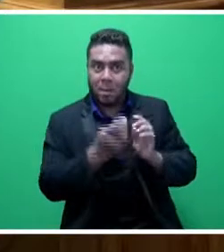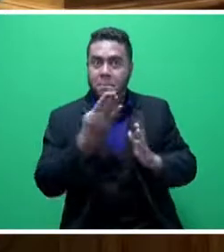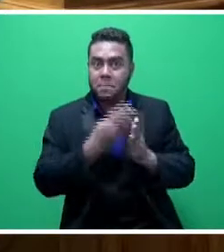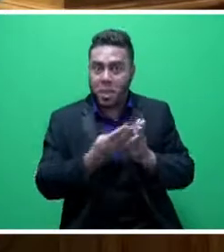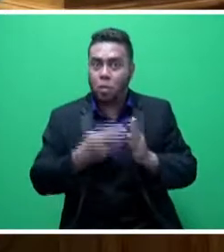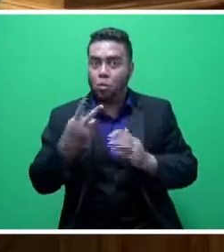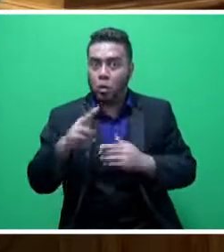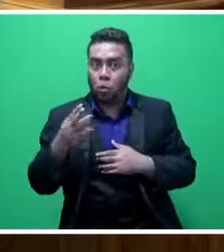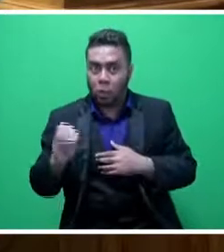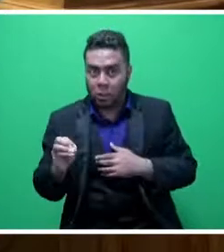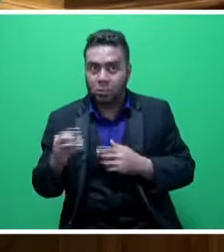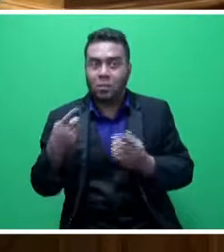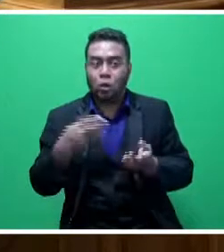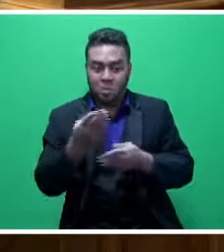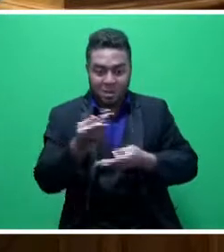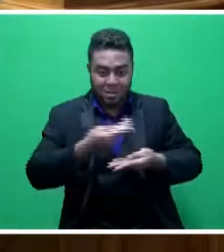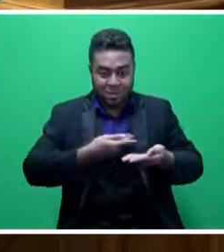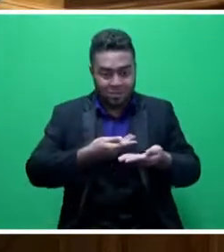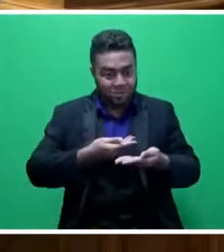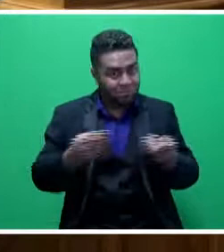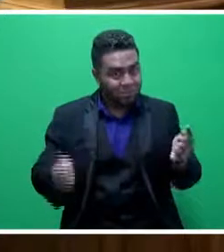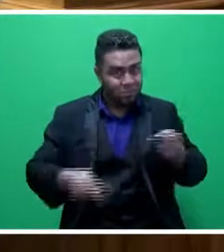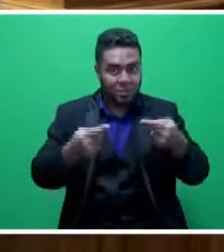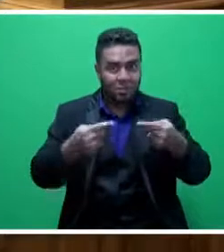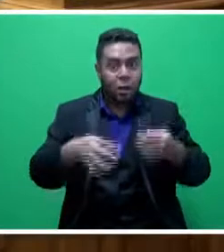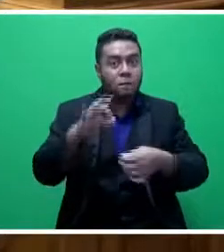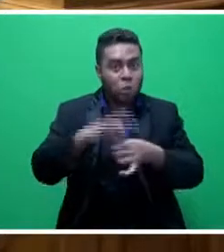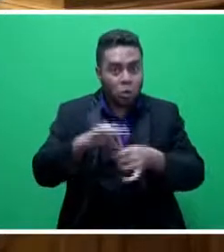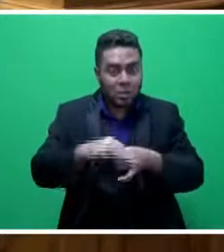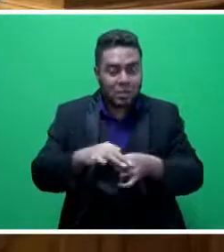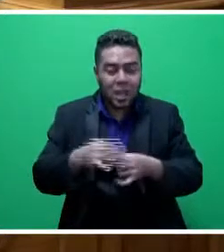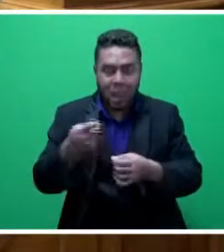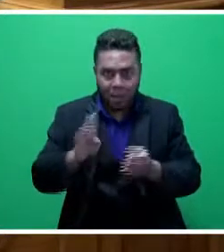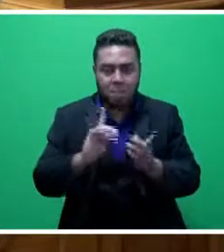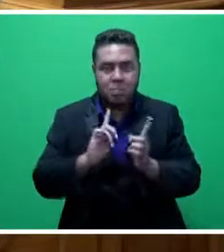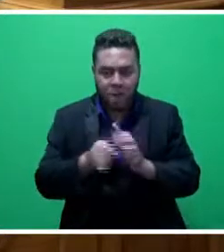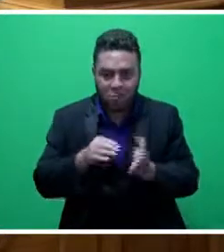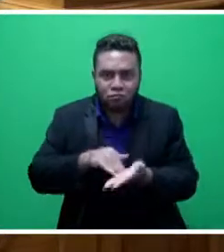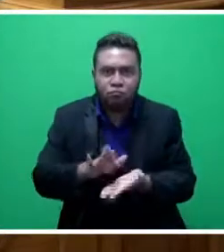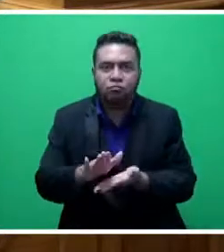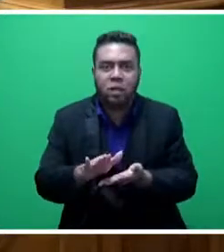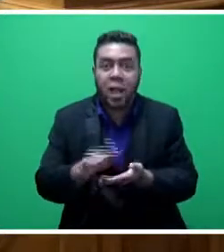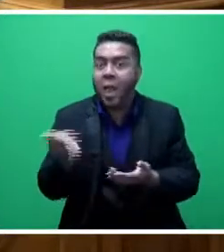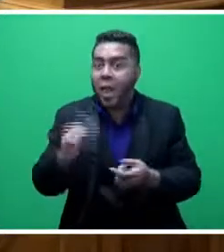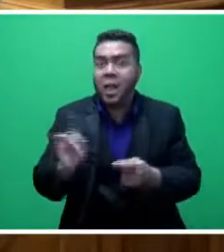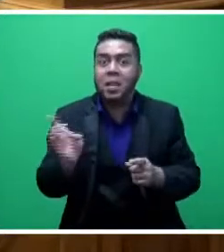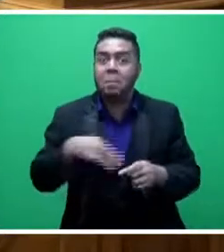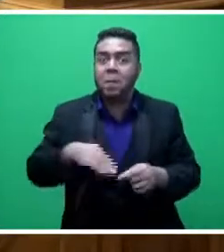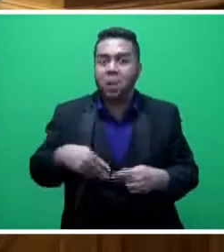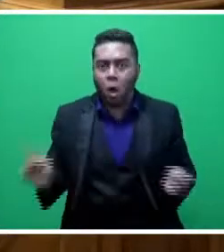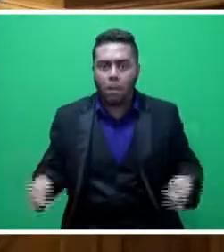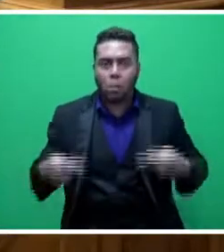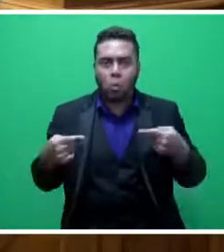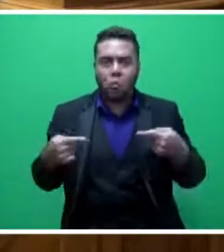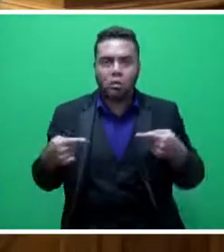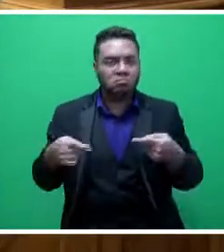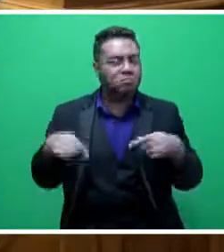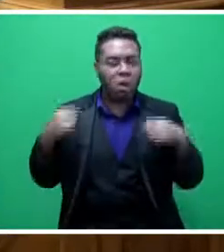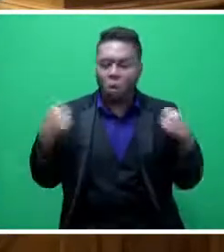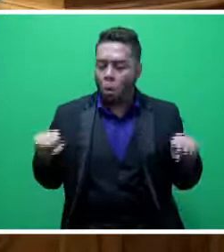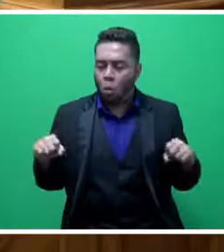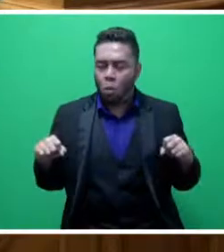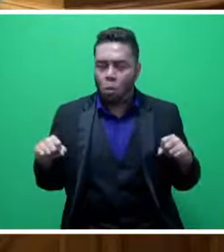2020 be debated, voted upon, and be passed. Does any member oppose the motion?